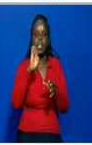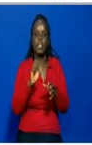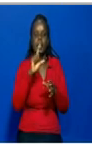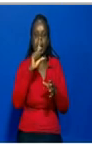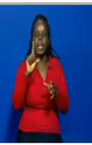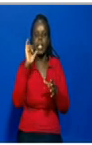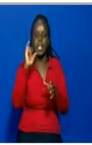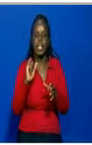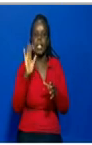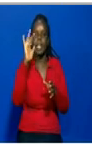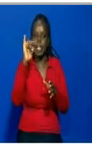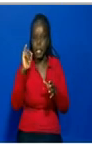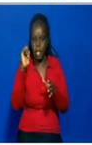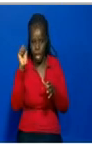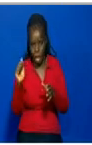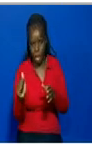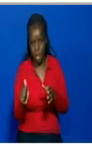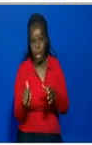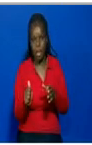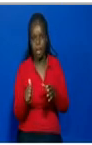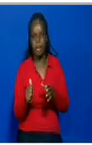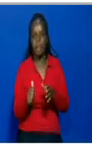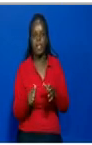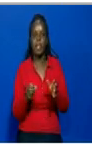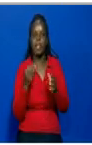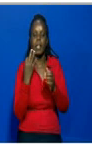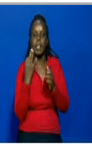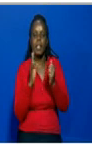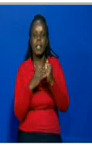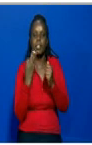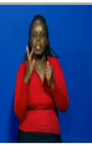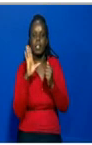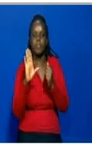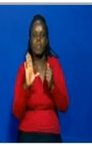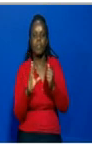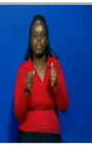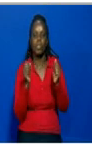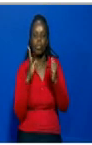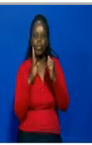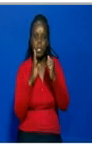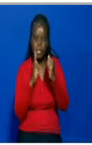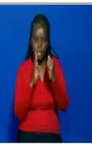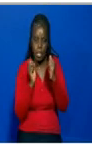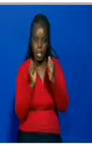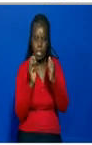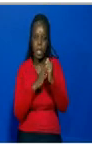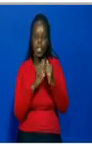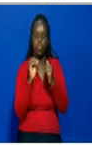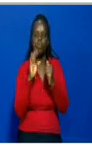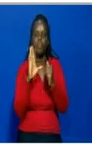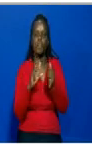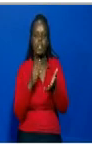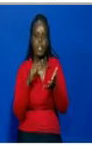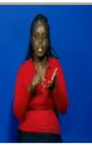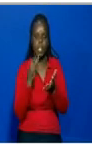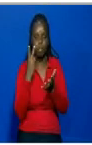ya. Ngeli ya li ya. At 8:35 all the way to 9:05 a.m. we have our grade 2